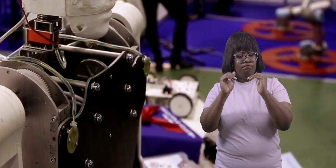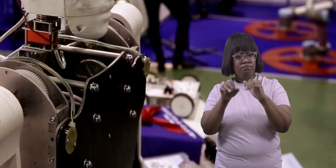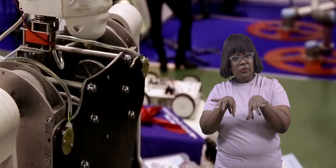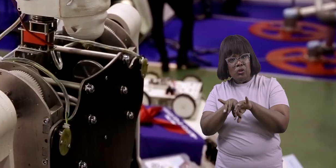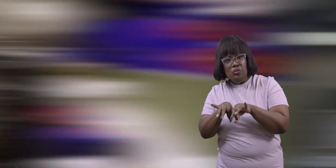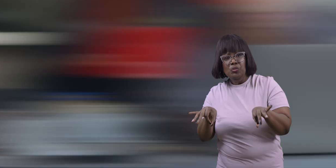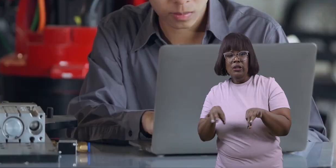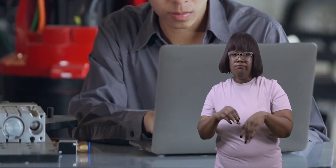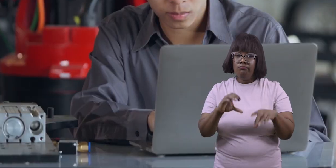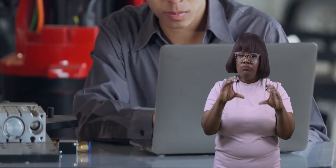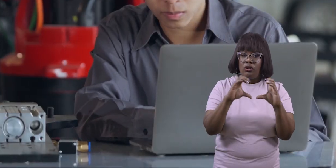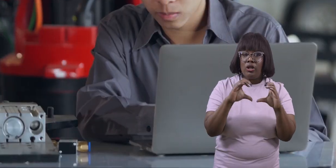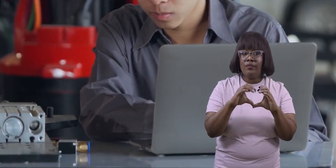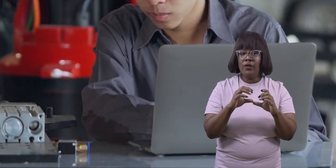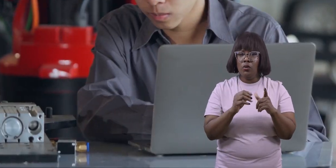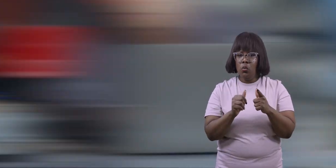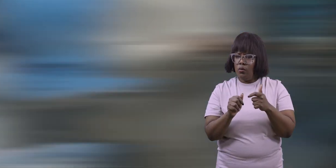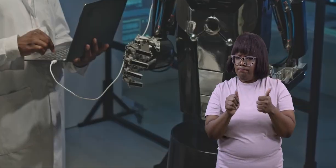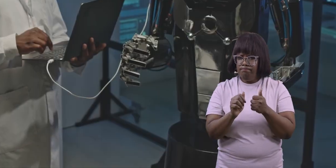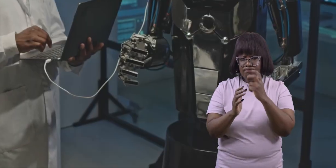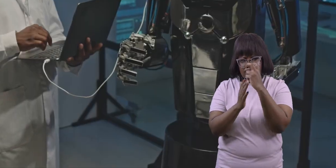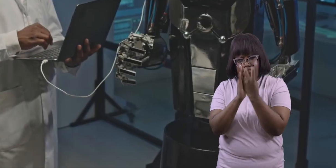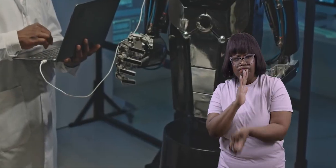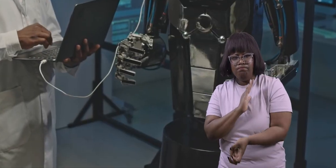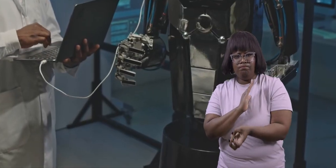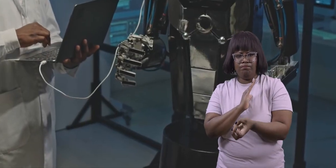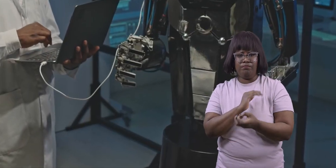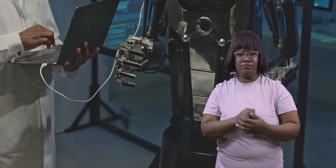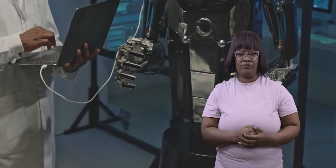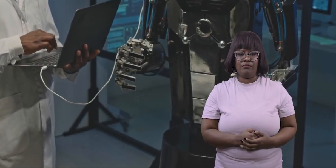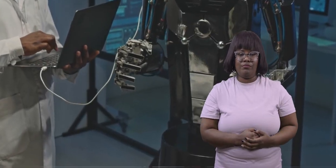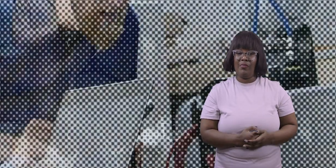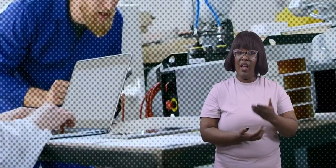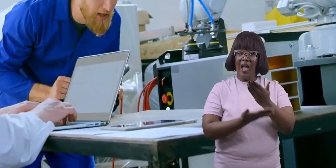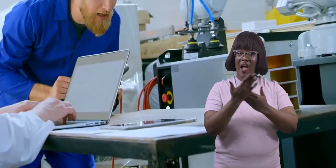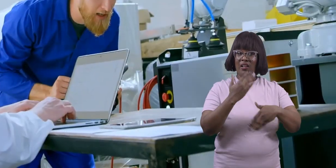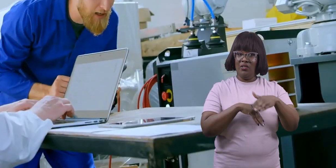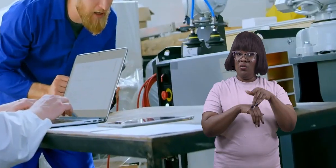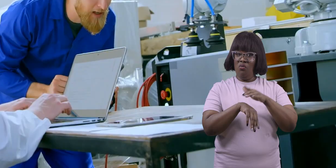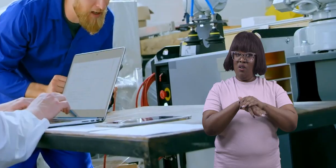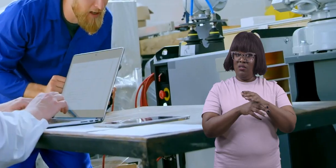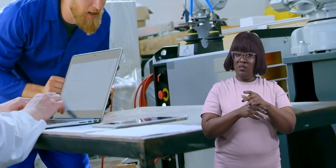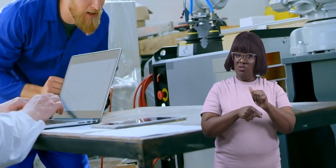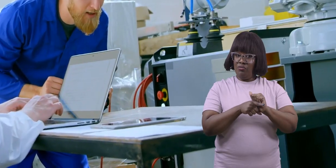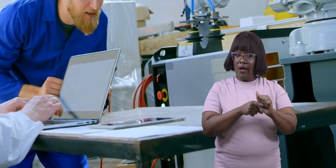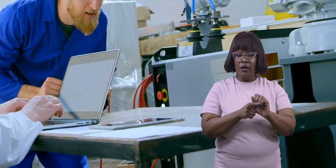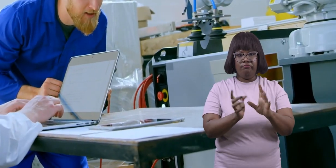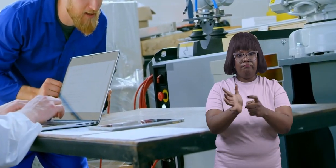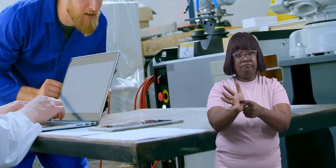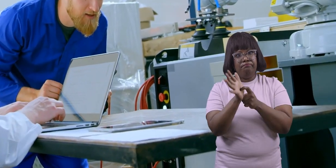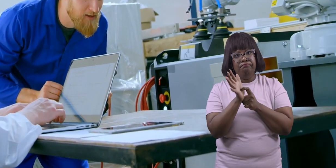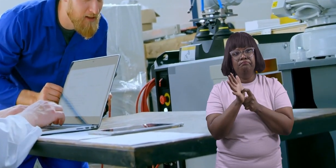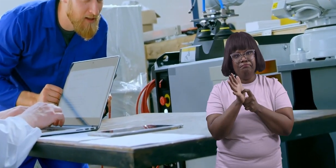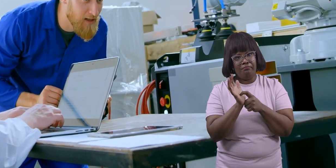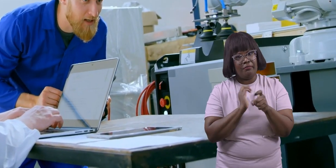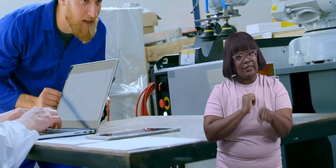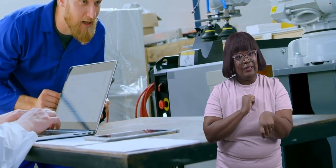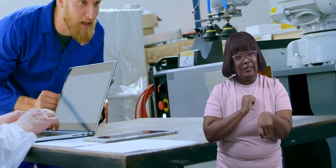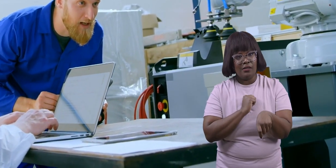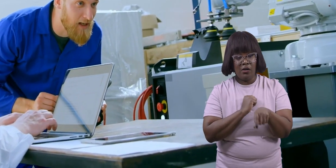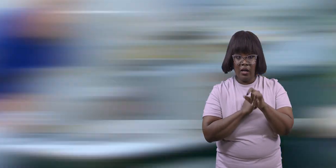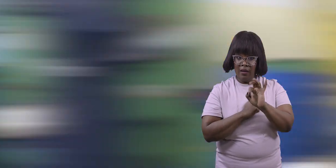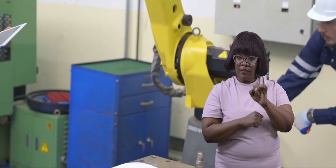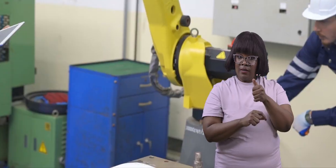advanced degrees, or certifications, to further specialize. Hands-on training is also a must.